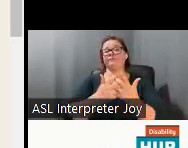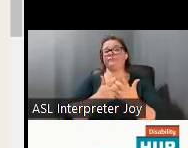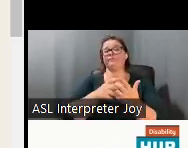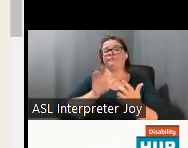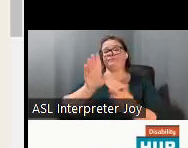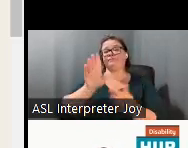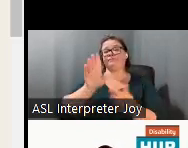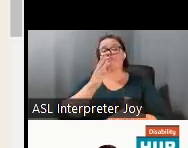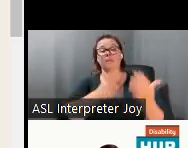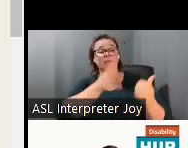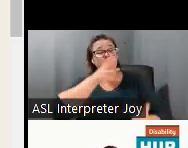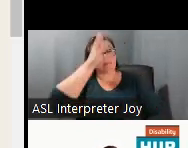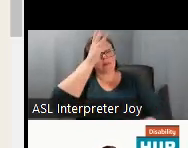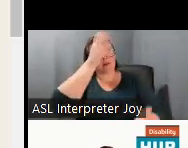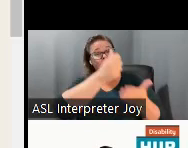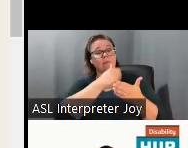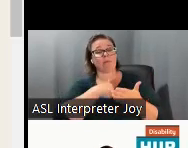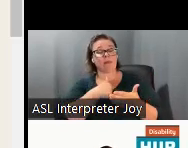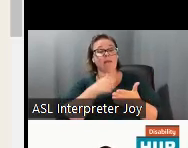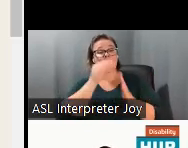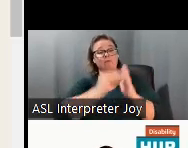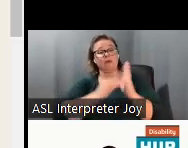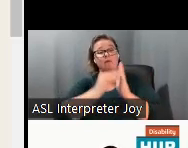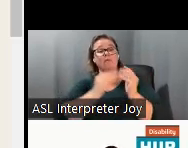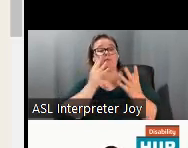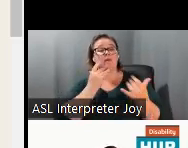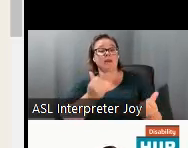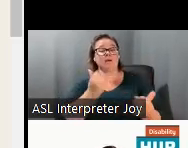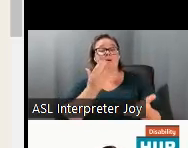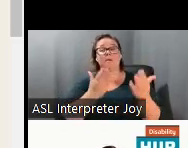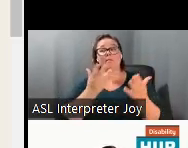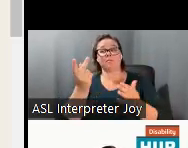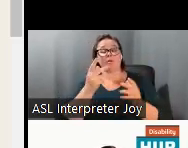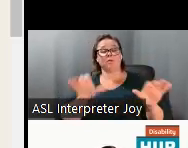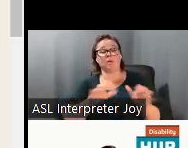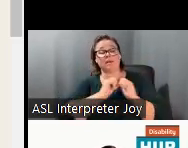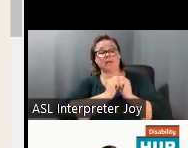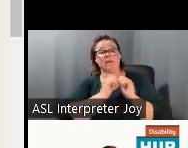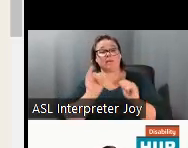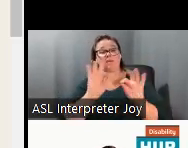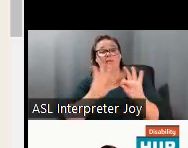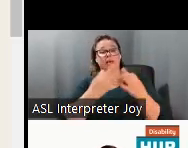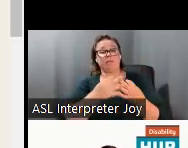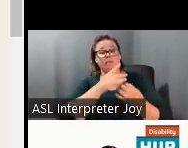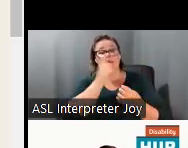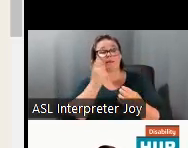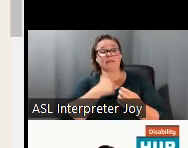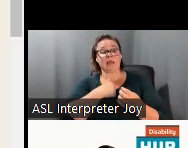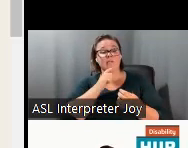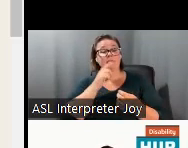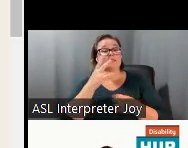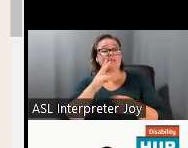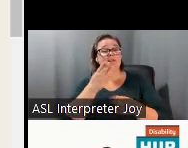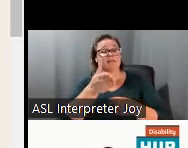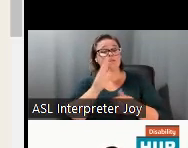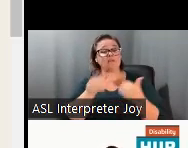and dad are helping me fill this information out now. Maybe we're doing it together as a family because I'm 17 and this is all